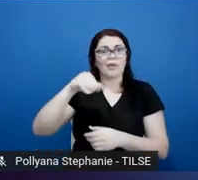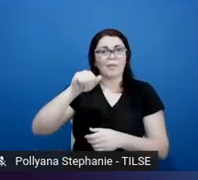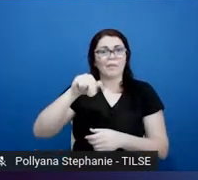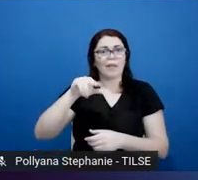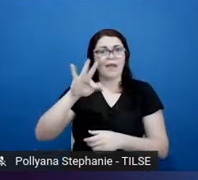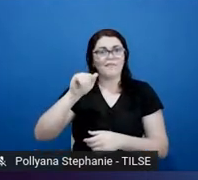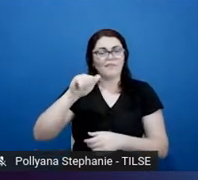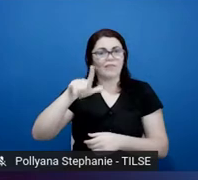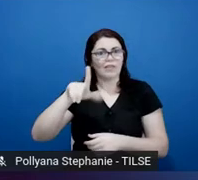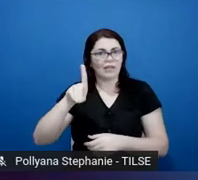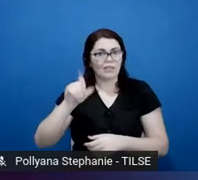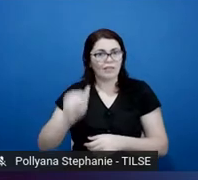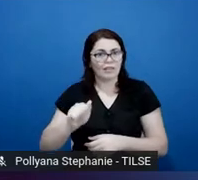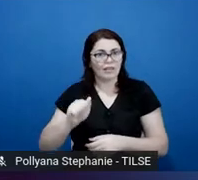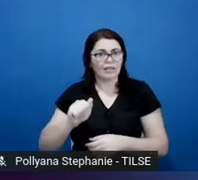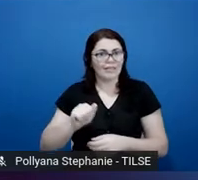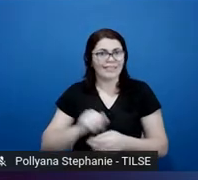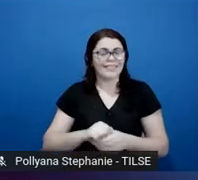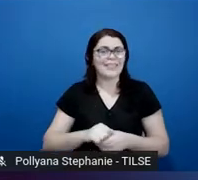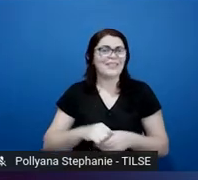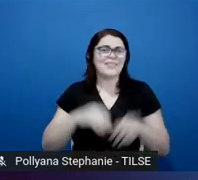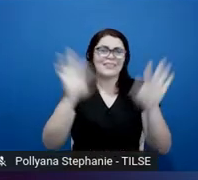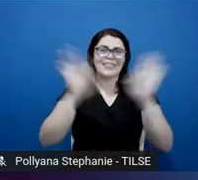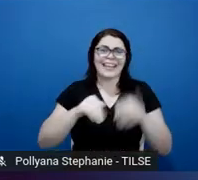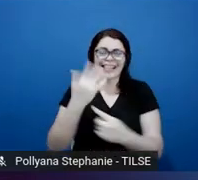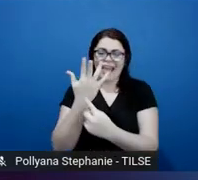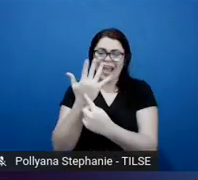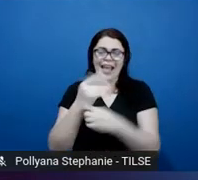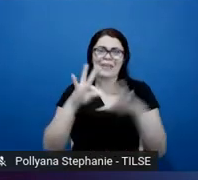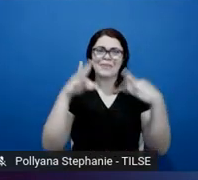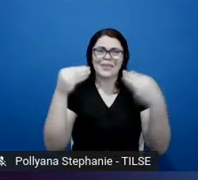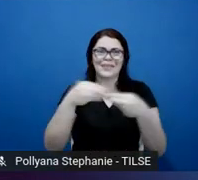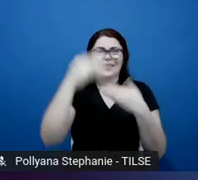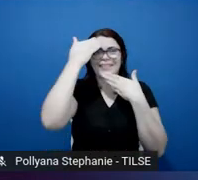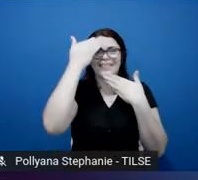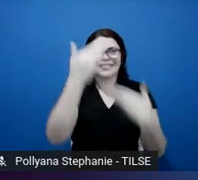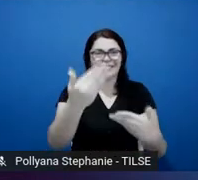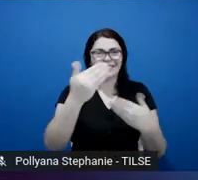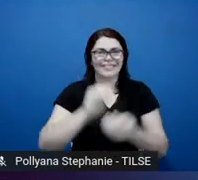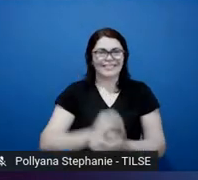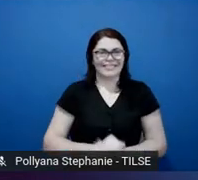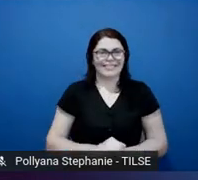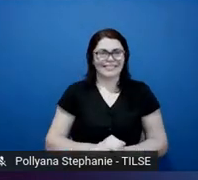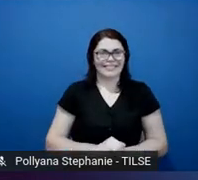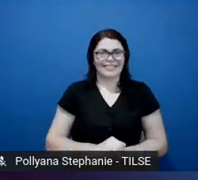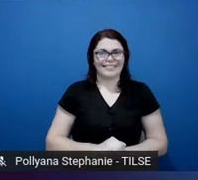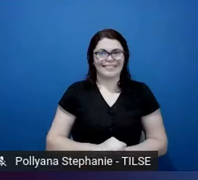So, happy EPPI conference, everyone, and thank you.